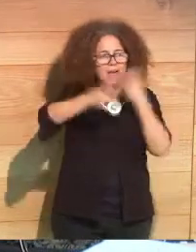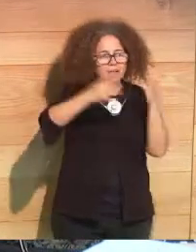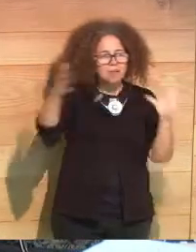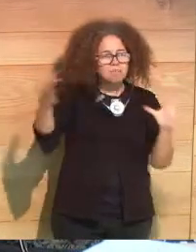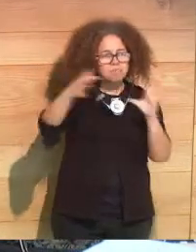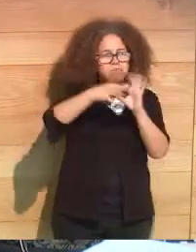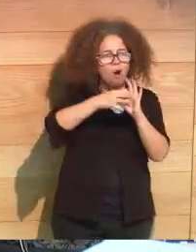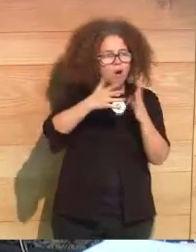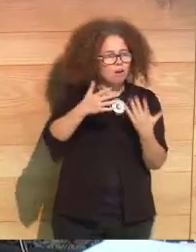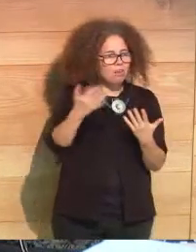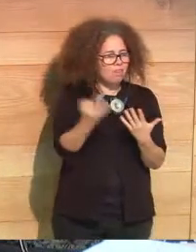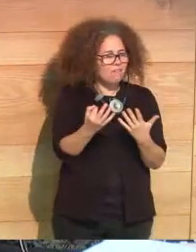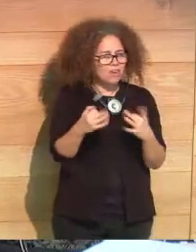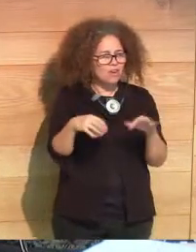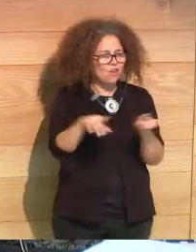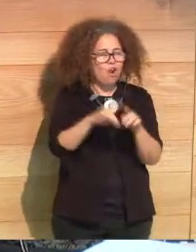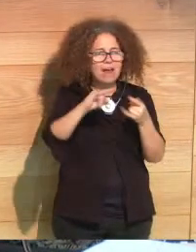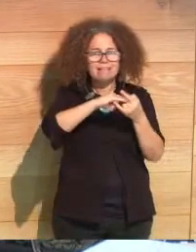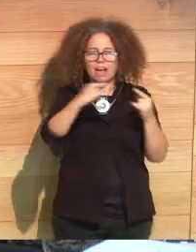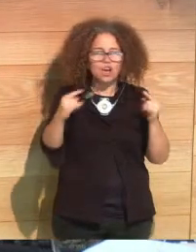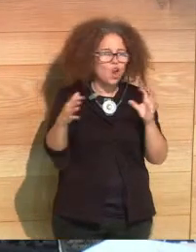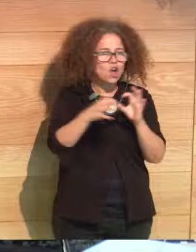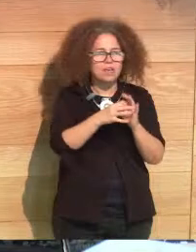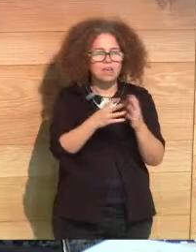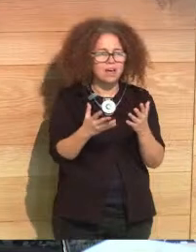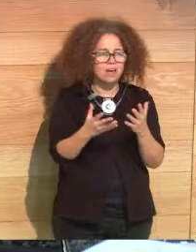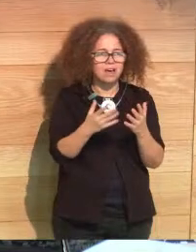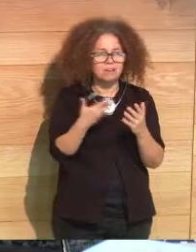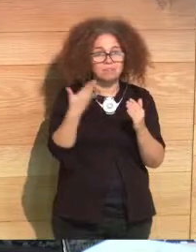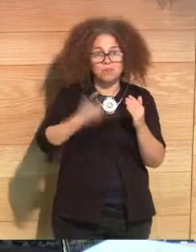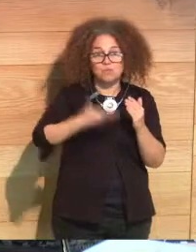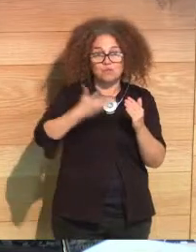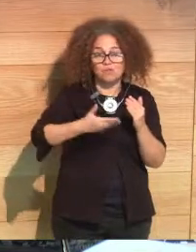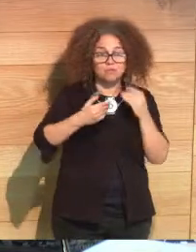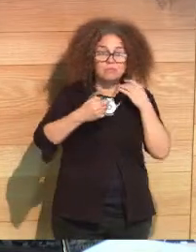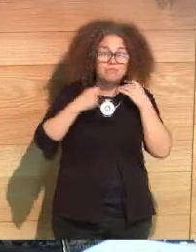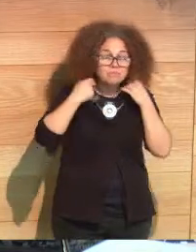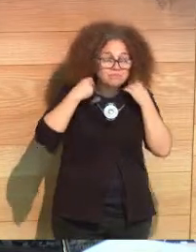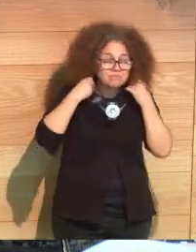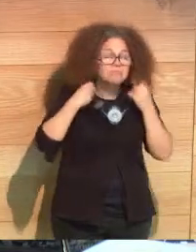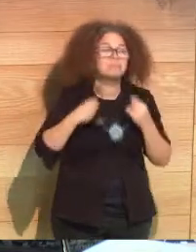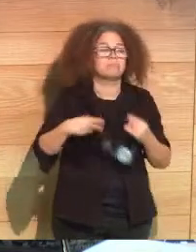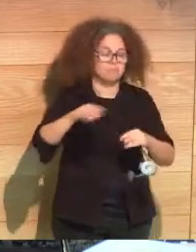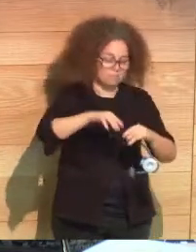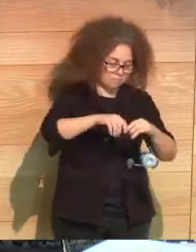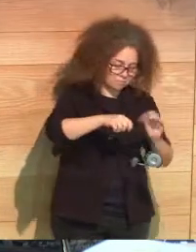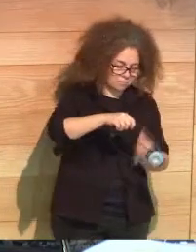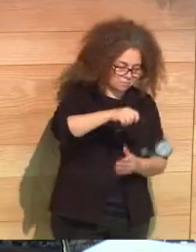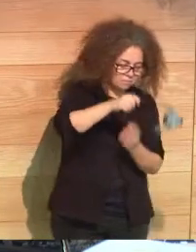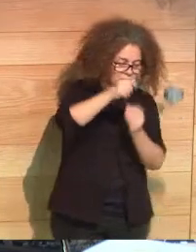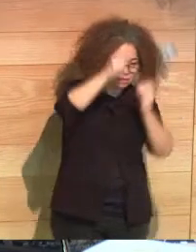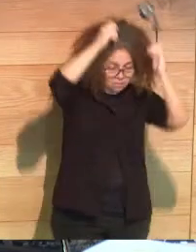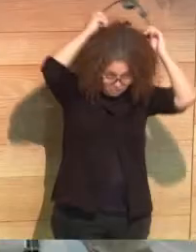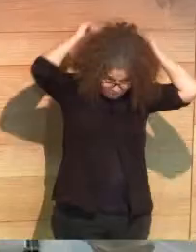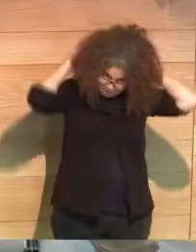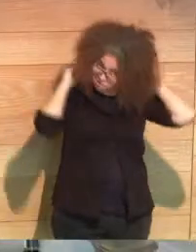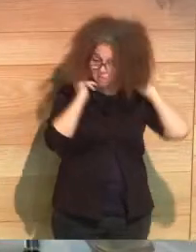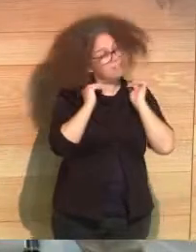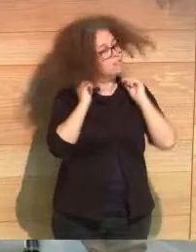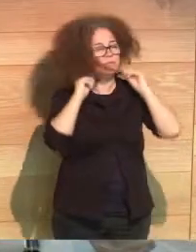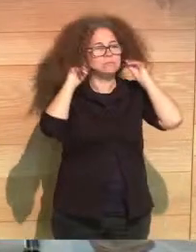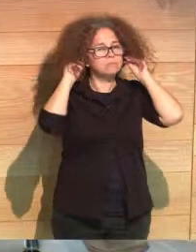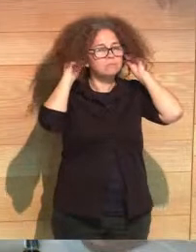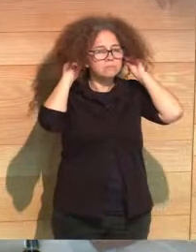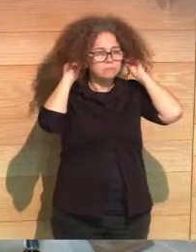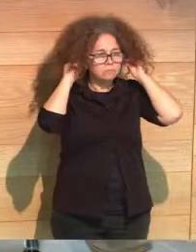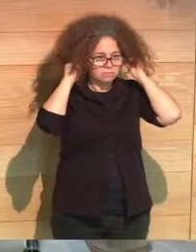this creativity that has to do with technology, and that is very, very important, as Pablo has said. And